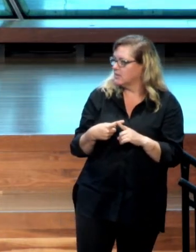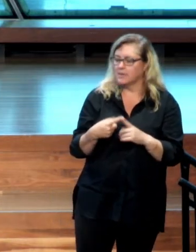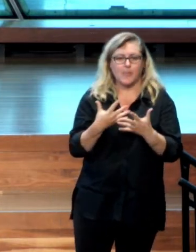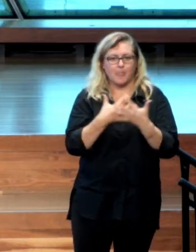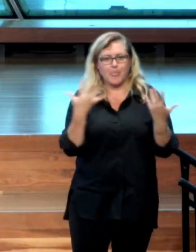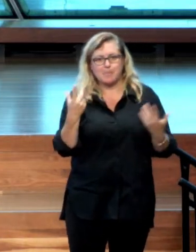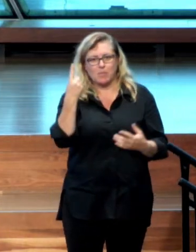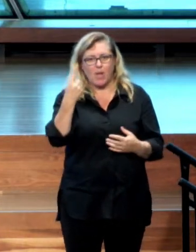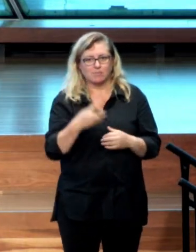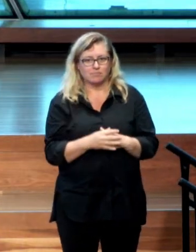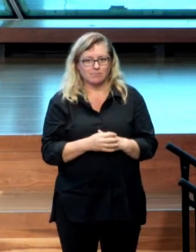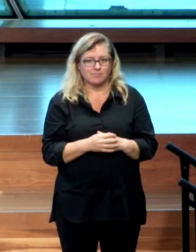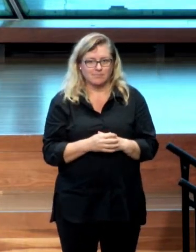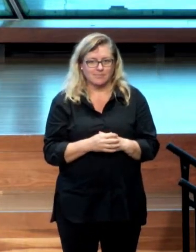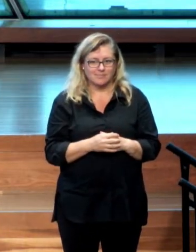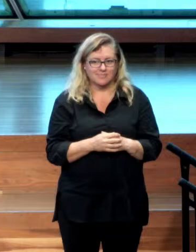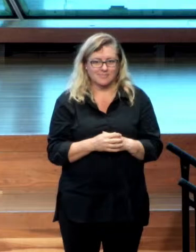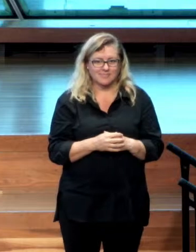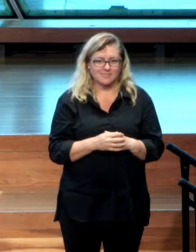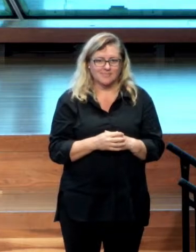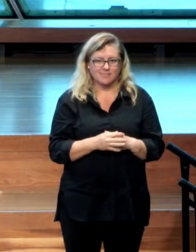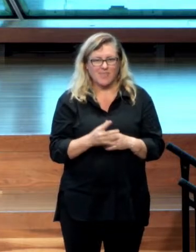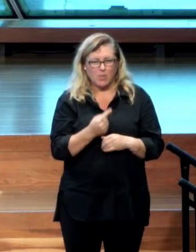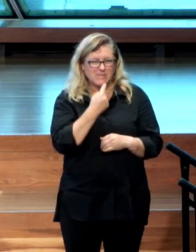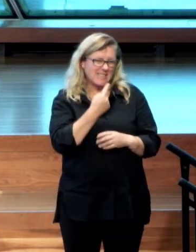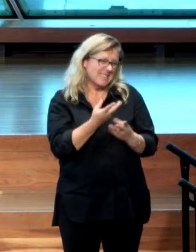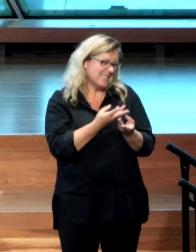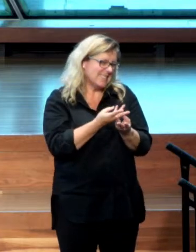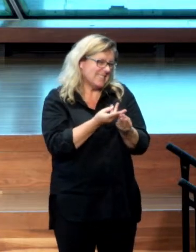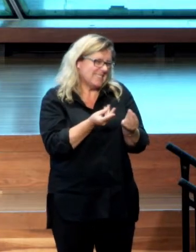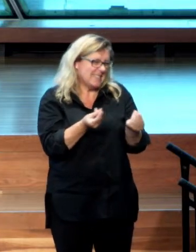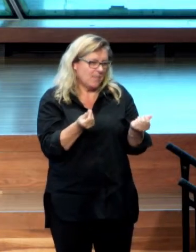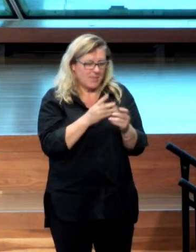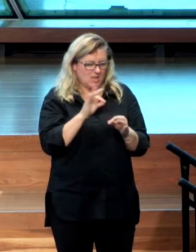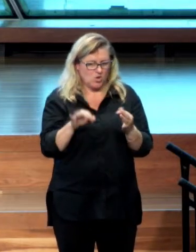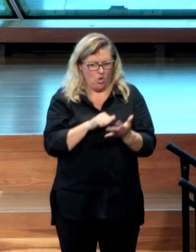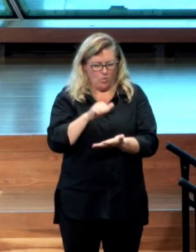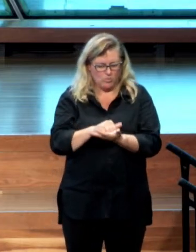one. I was going to say something that was very inappropriate.